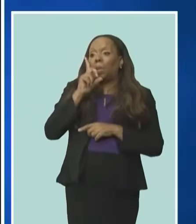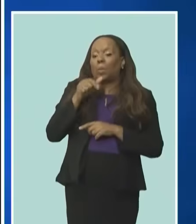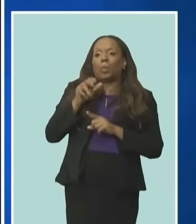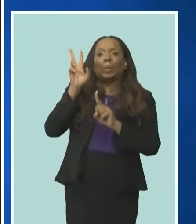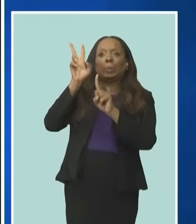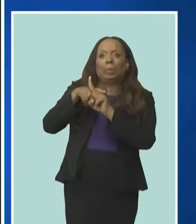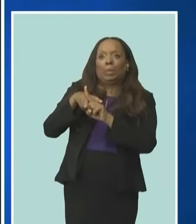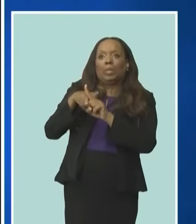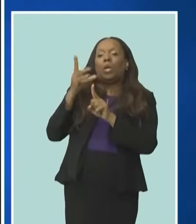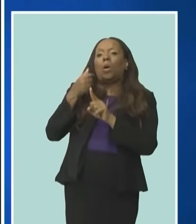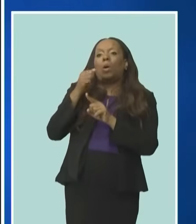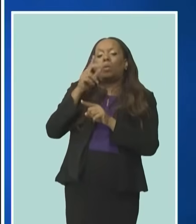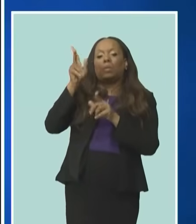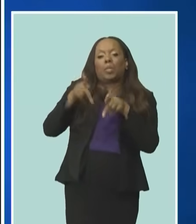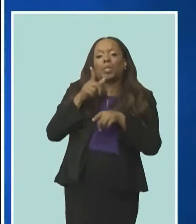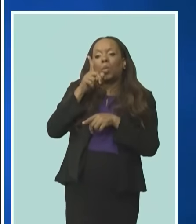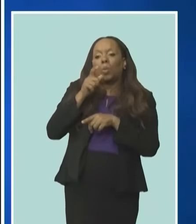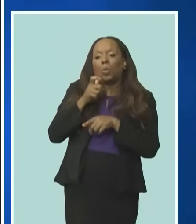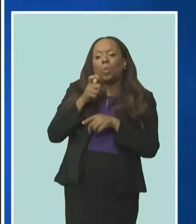way beyond